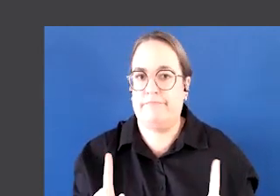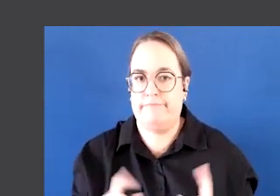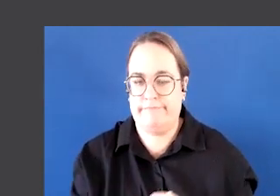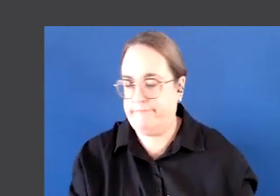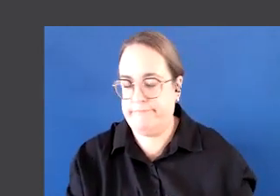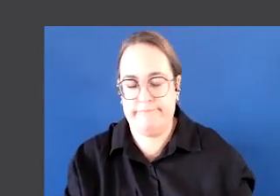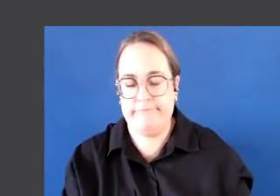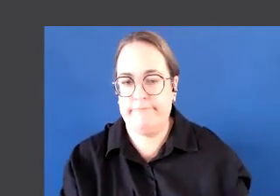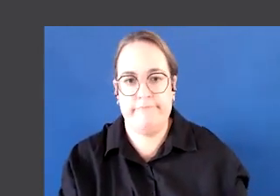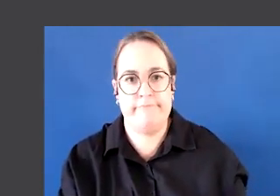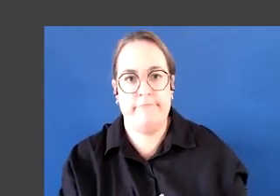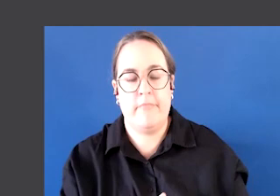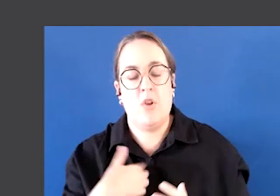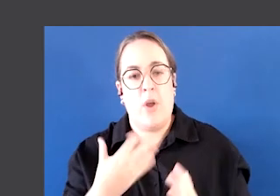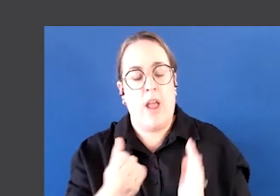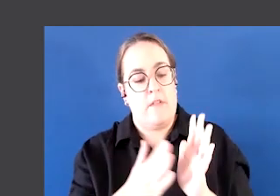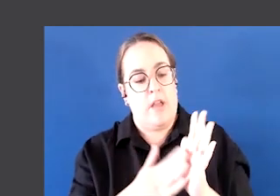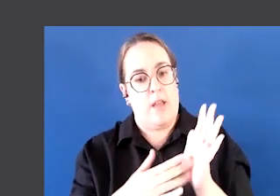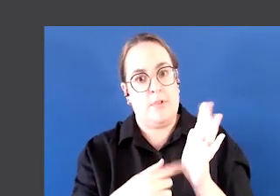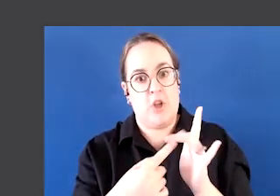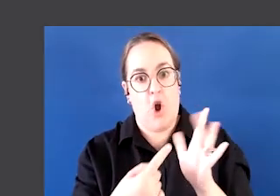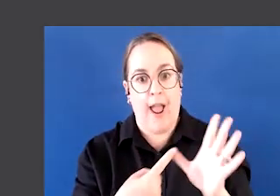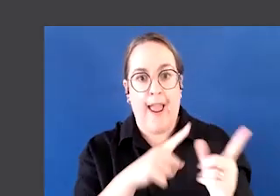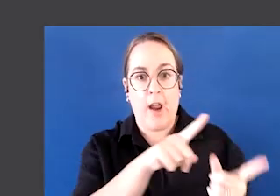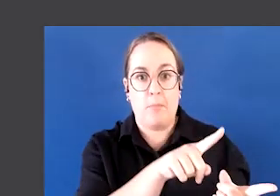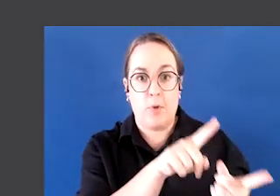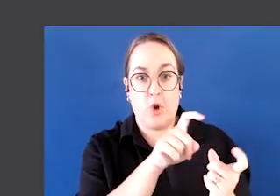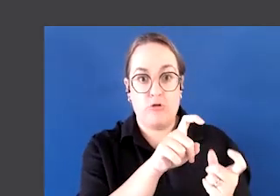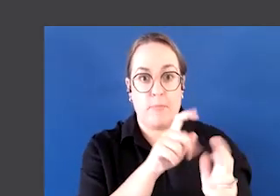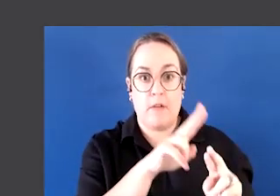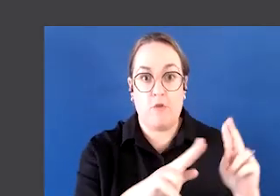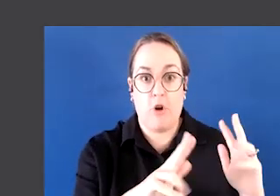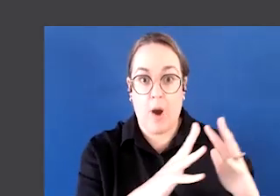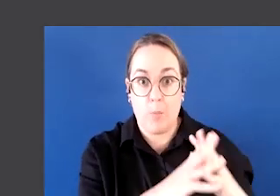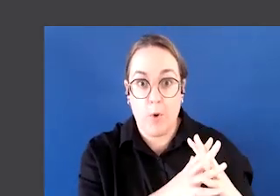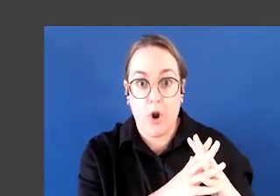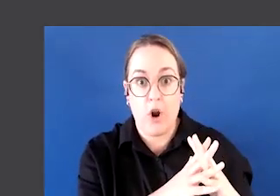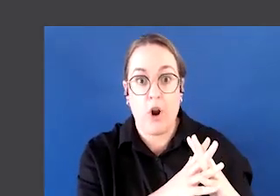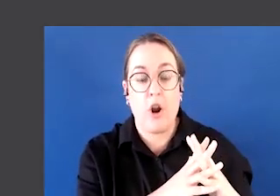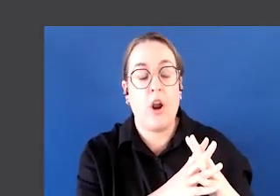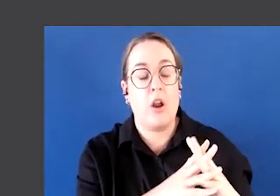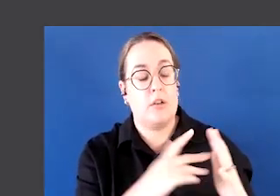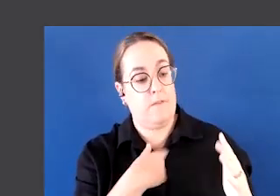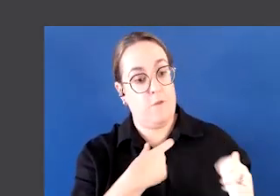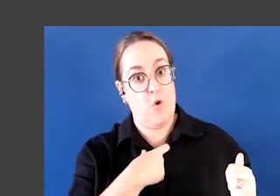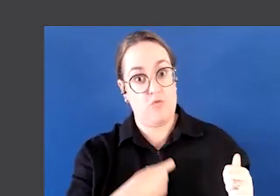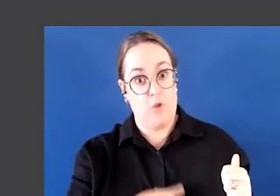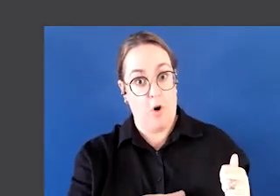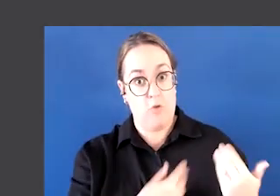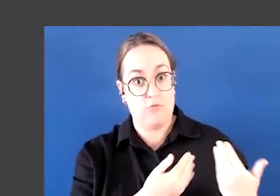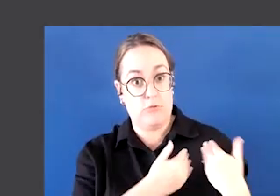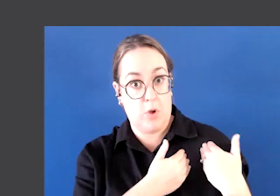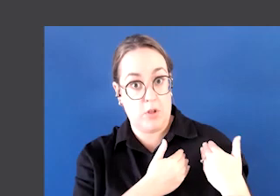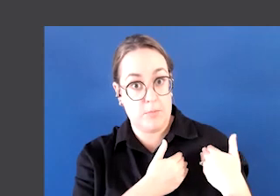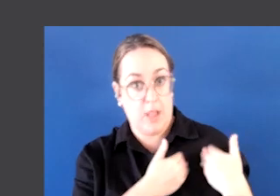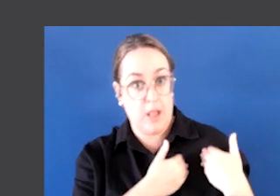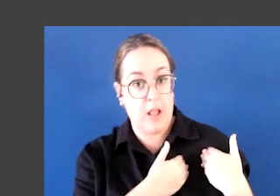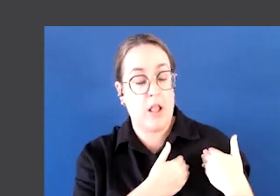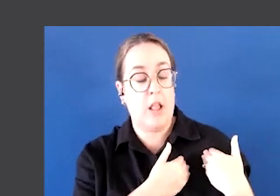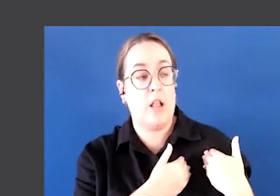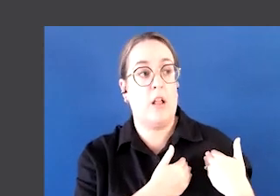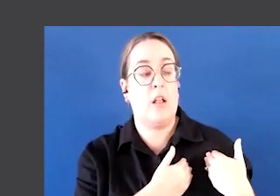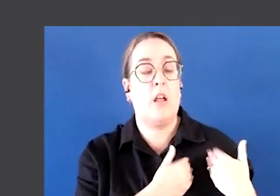key features of these frameworks, we have an MTIA procurement framework, which sets the rules and roles and